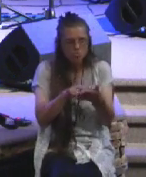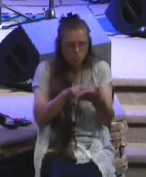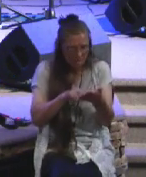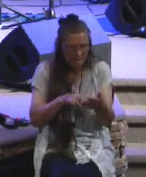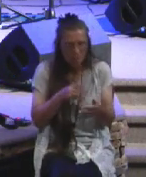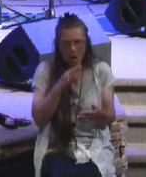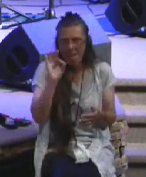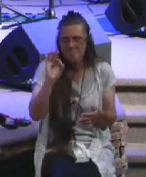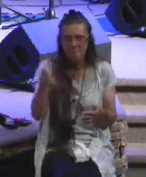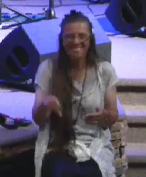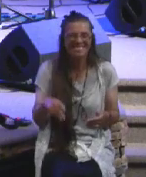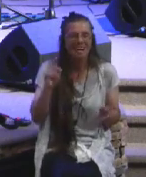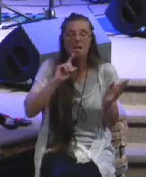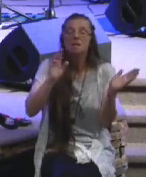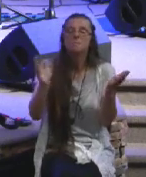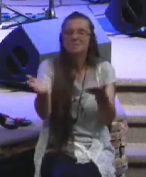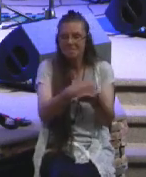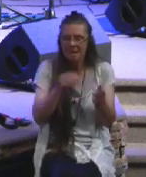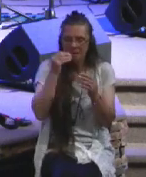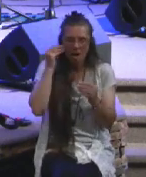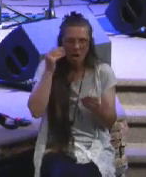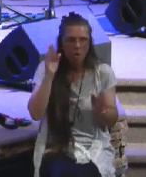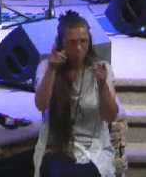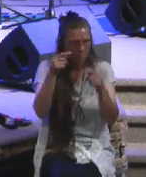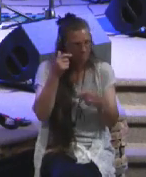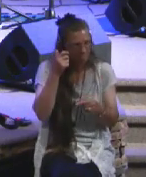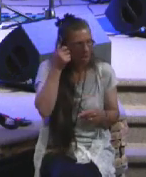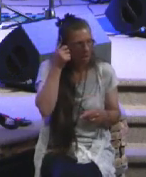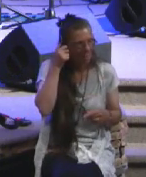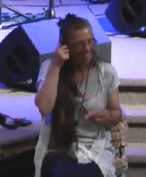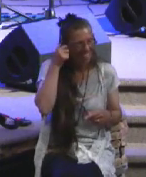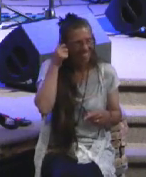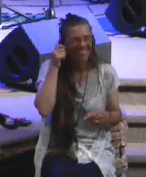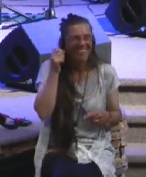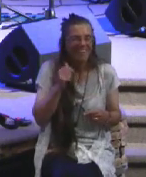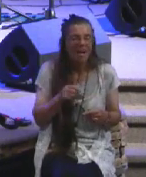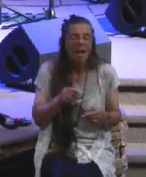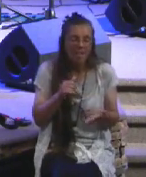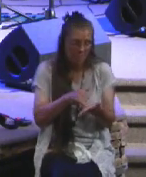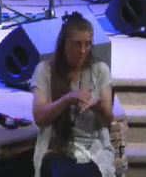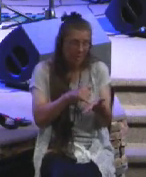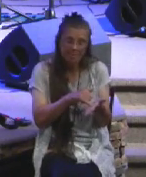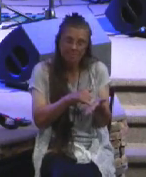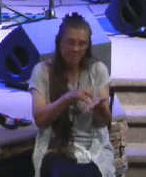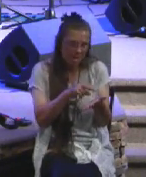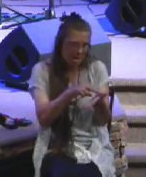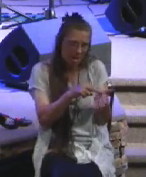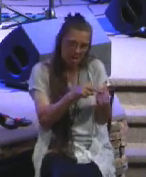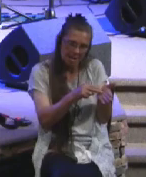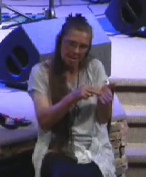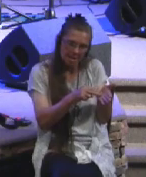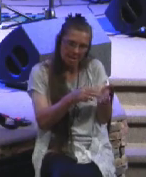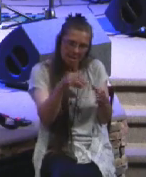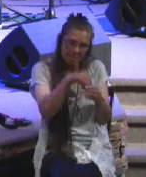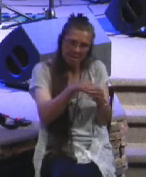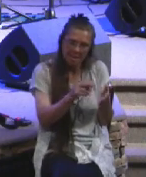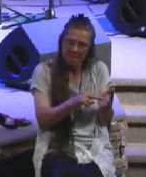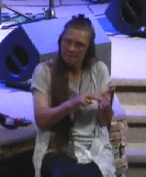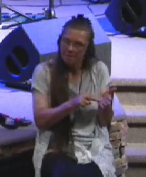but do take it with you afterwards because I don't want to have to throw it away because you left it in here. But there is a little thing that I put in the